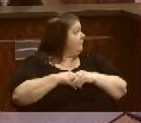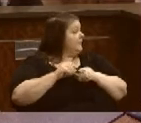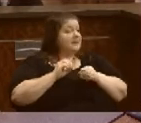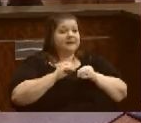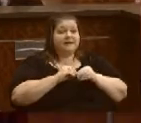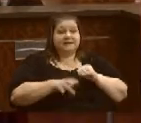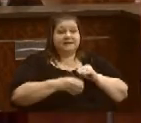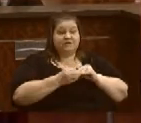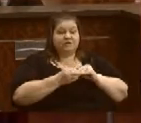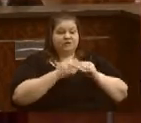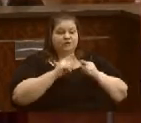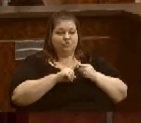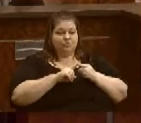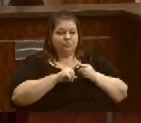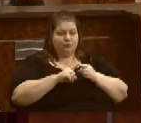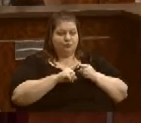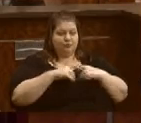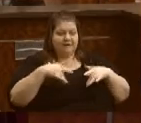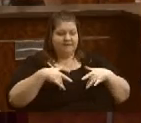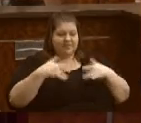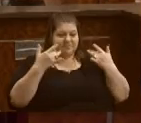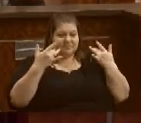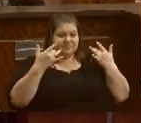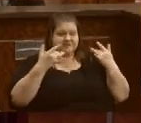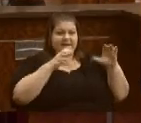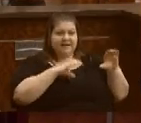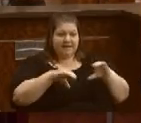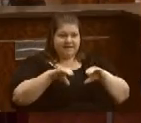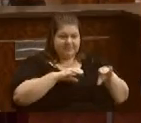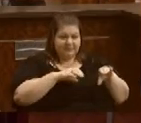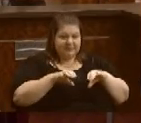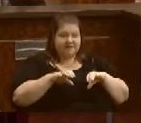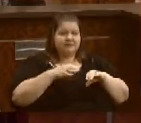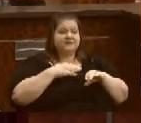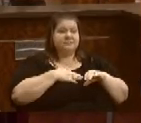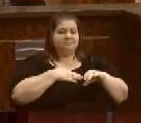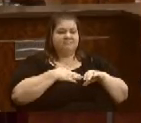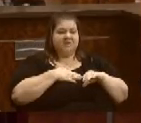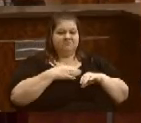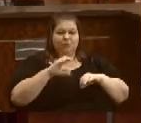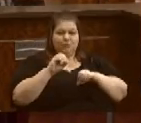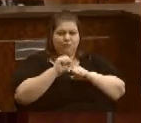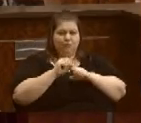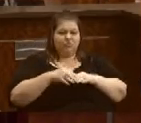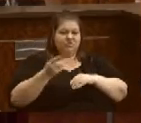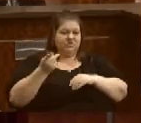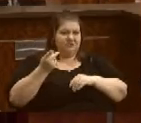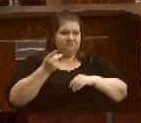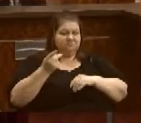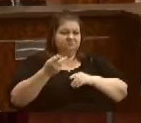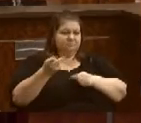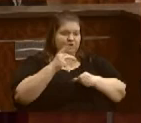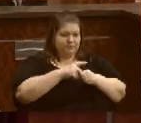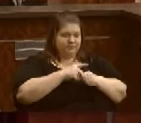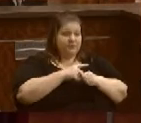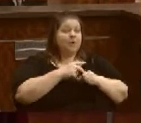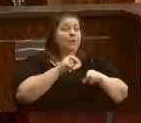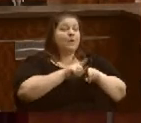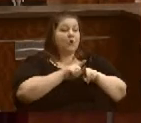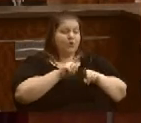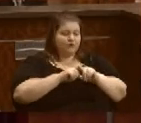addition to the events and activities my colleagues and I participated in, we also attended